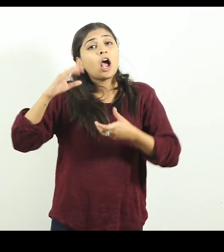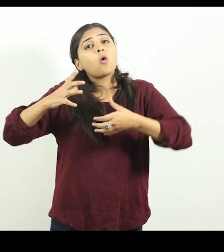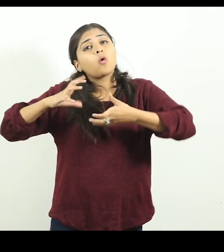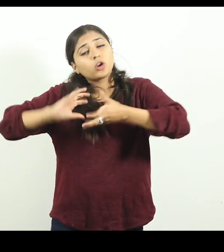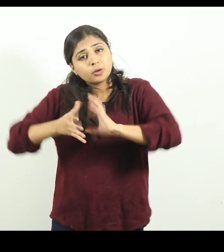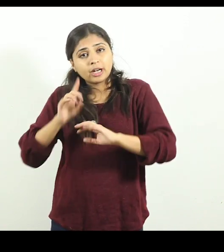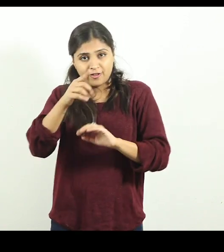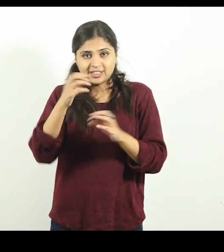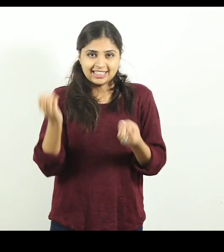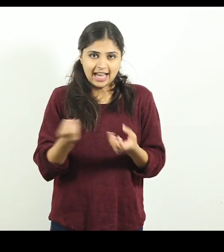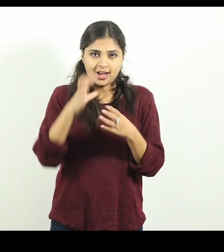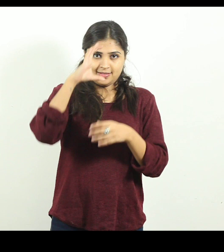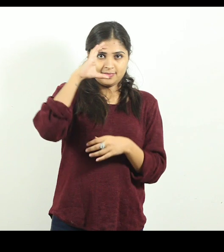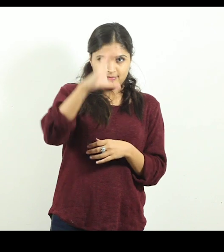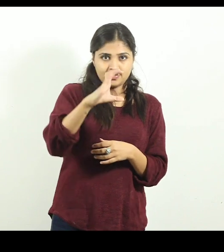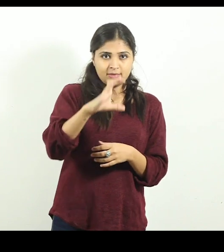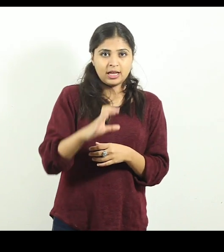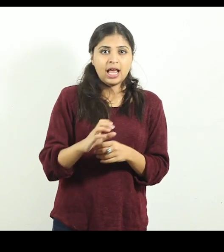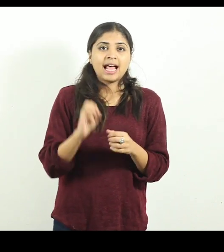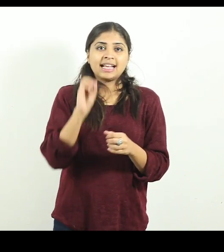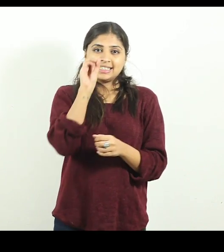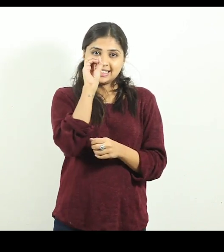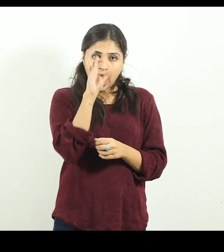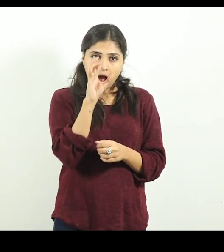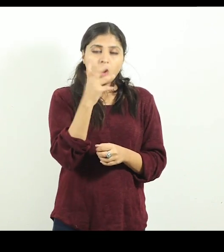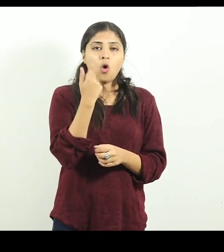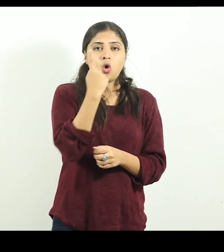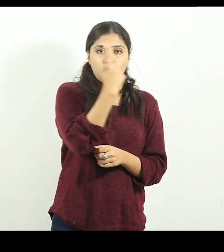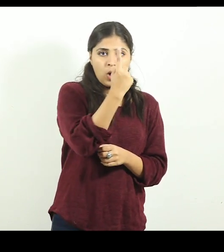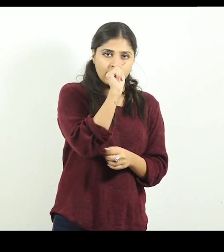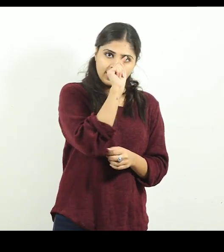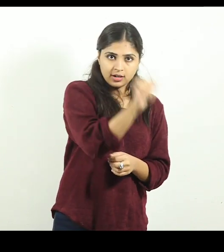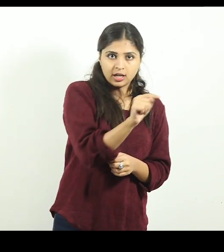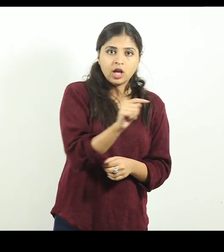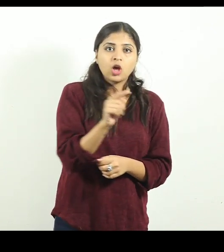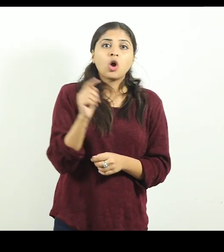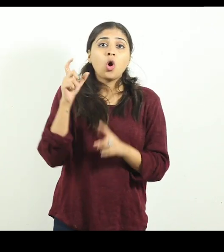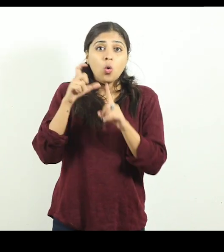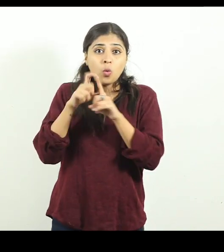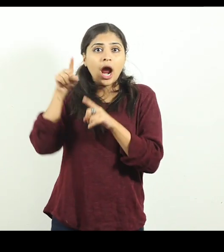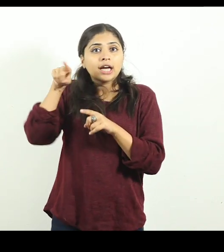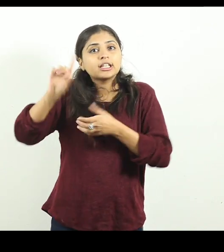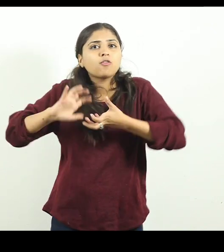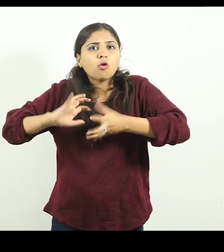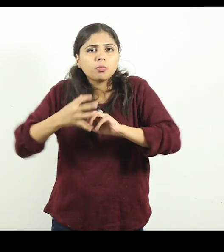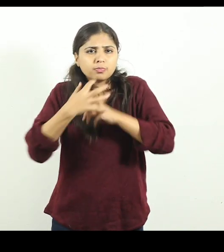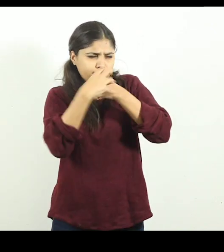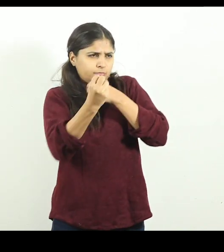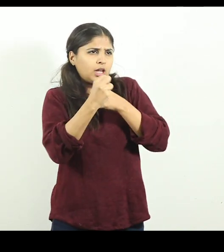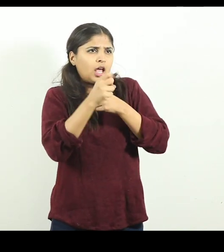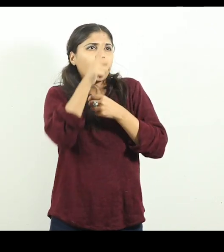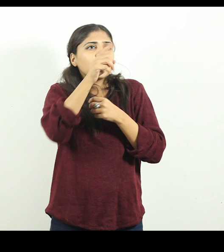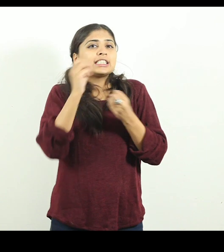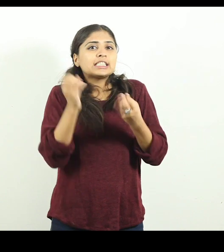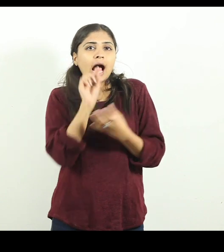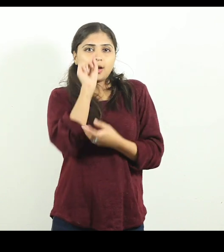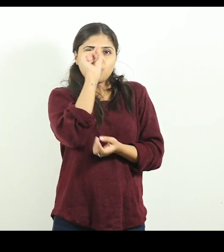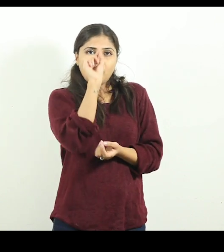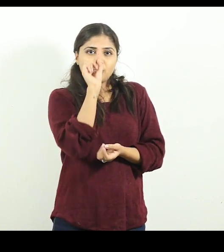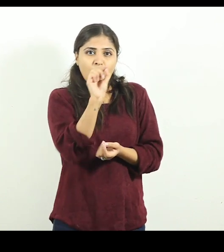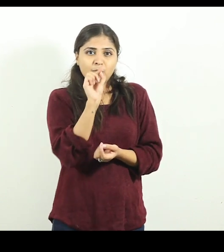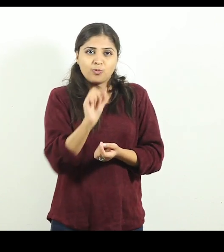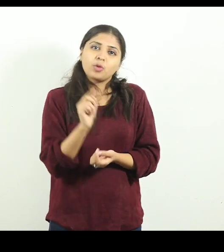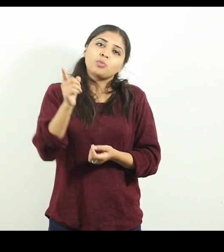an asterisk or a number, Word recognizes that you are typing to start a bulleted or numbered